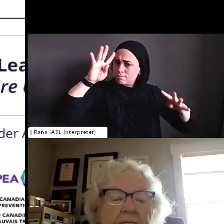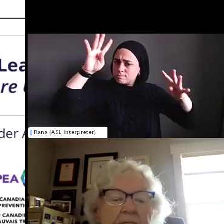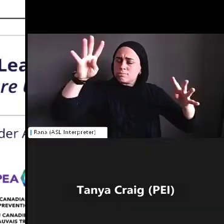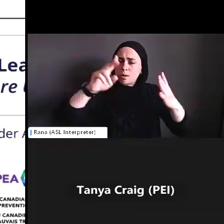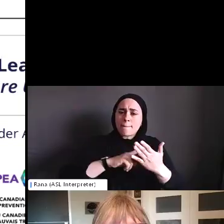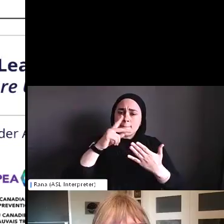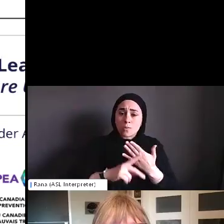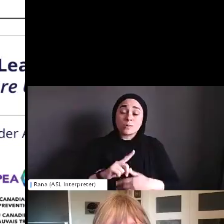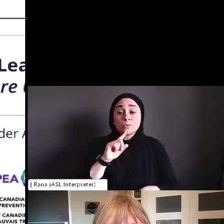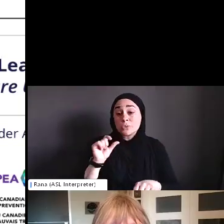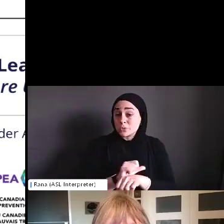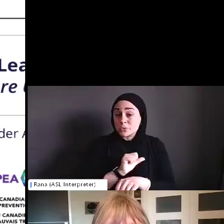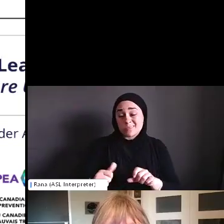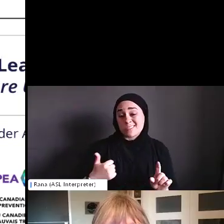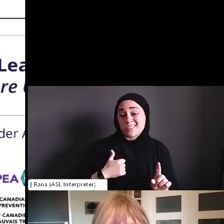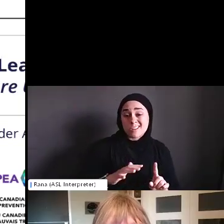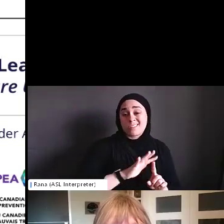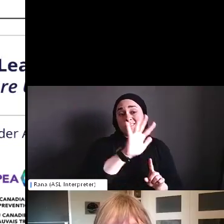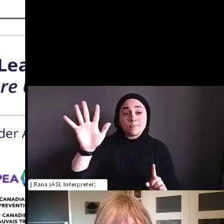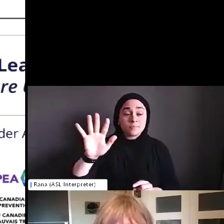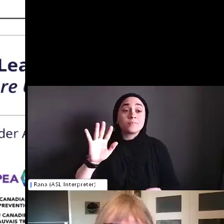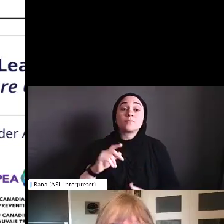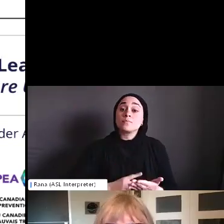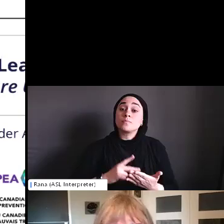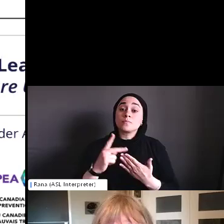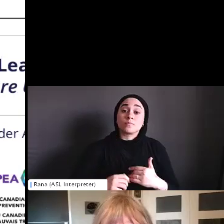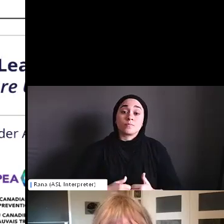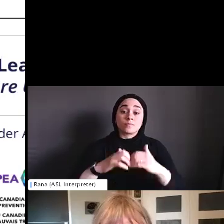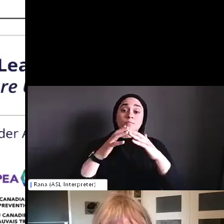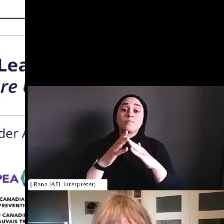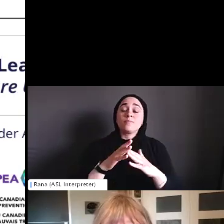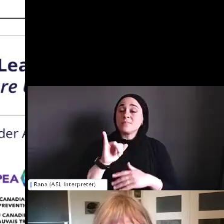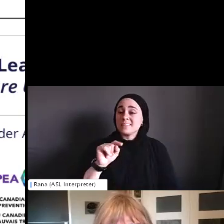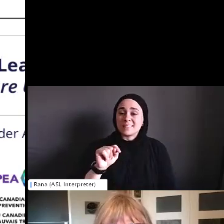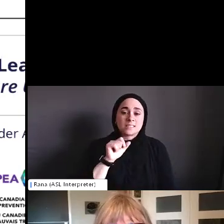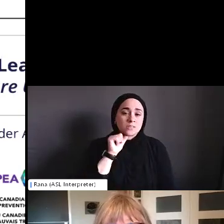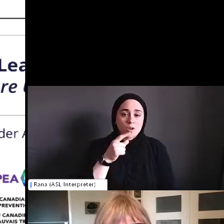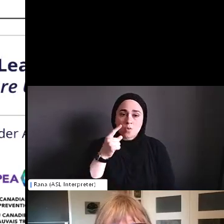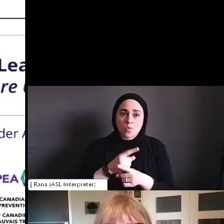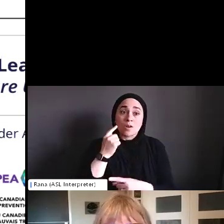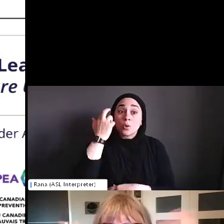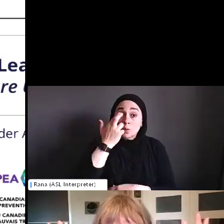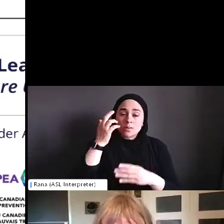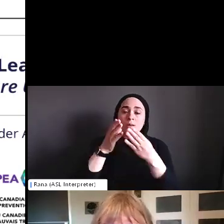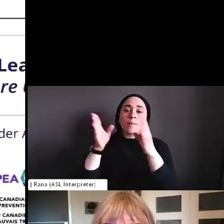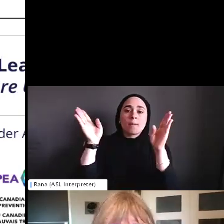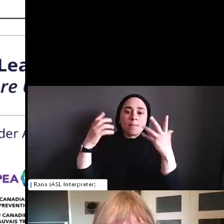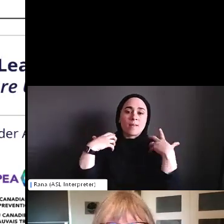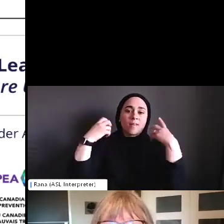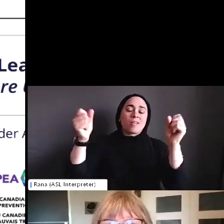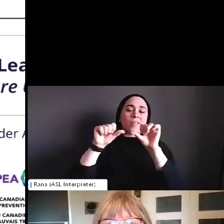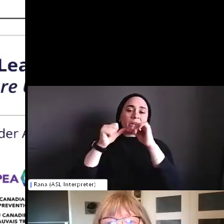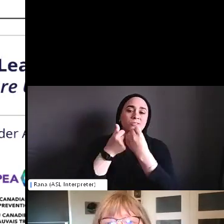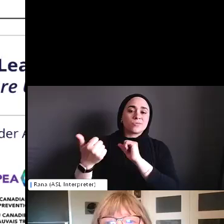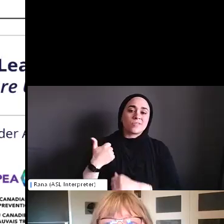pan-Canadian. So when It's Not Right first formed was because of the Public Health Agency of Canada. They contacted us at the centre